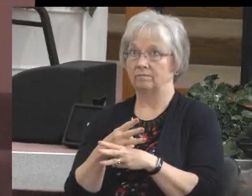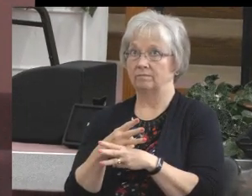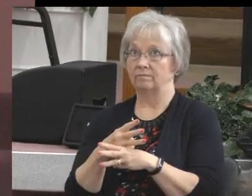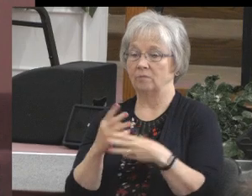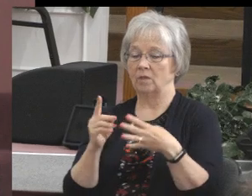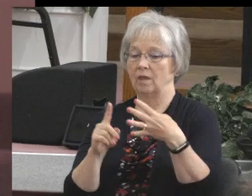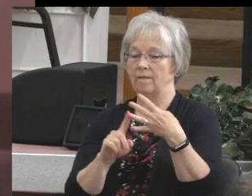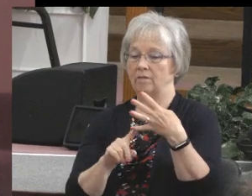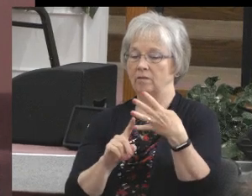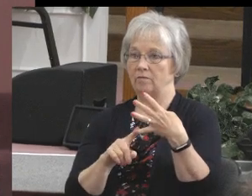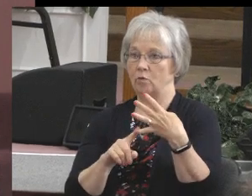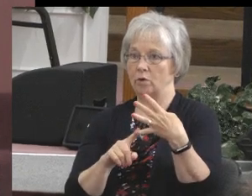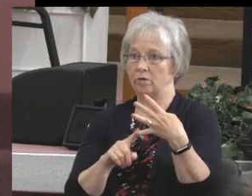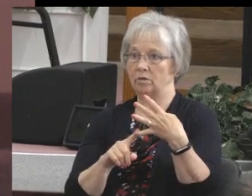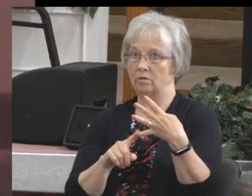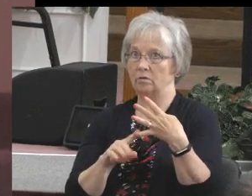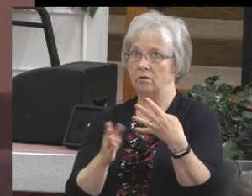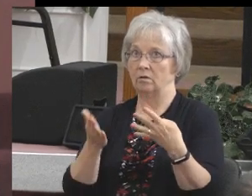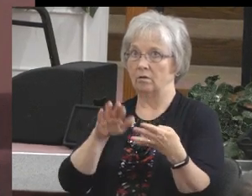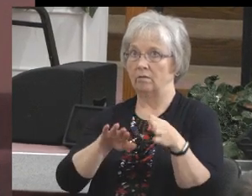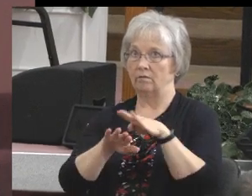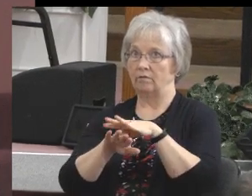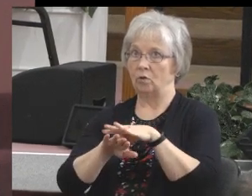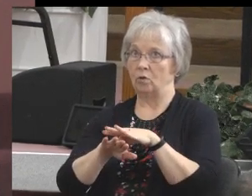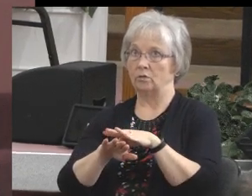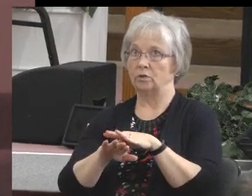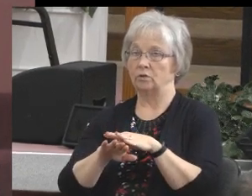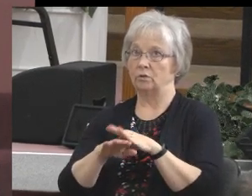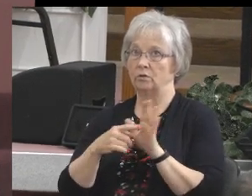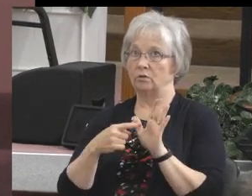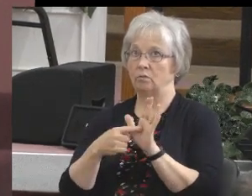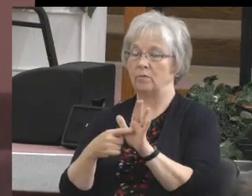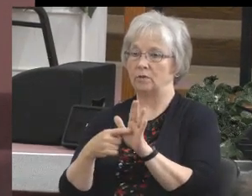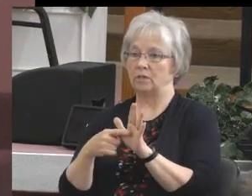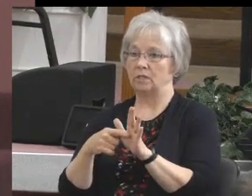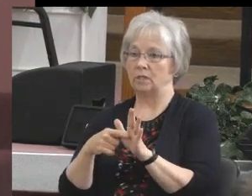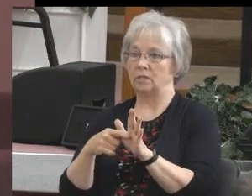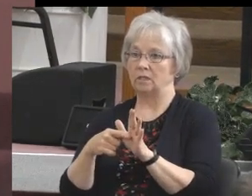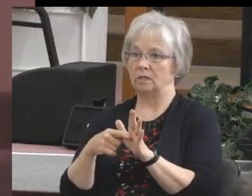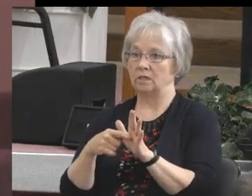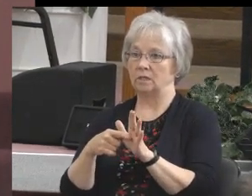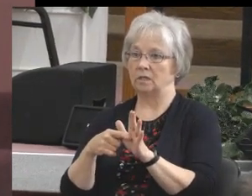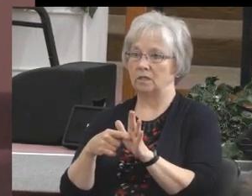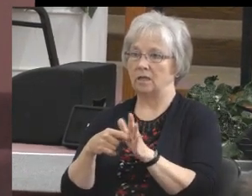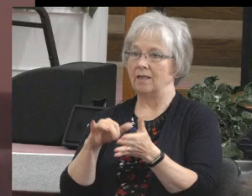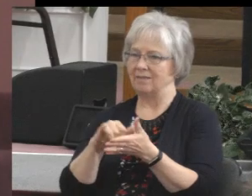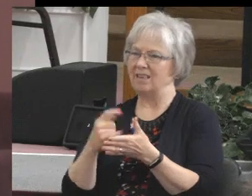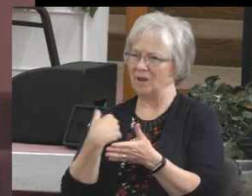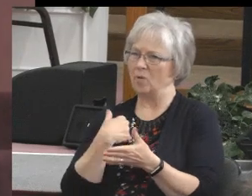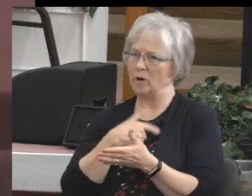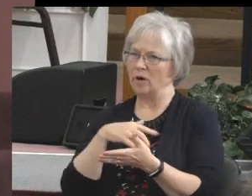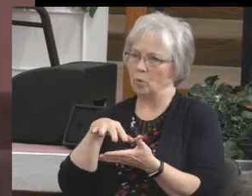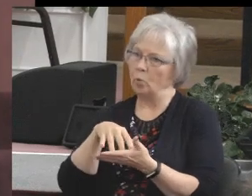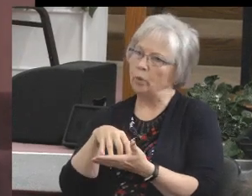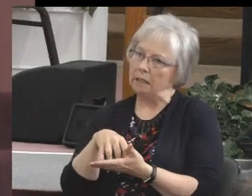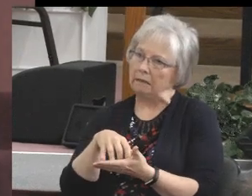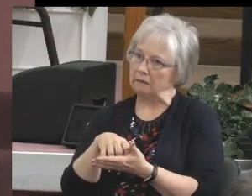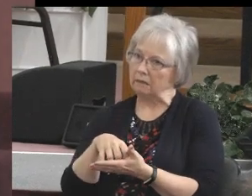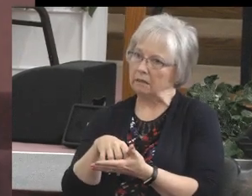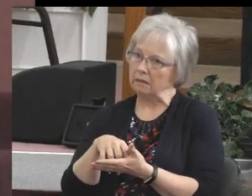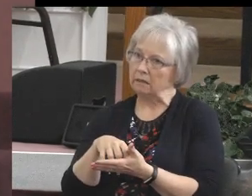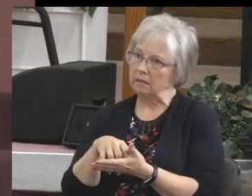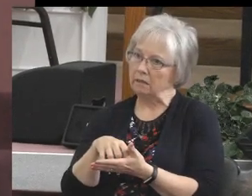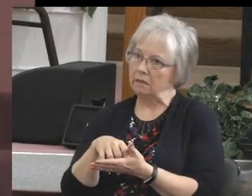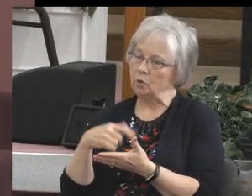The fourth fold of the flag represents our weaker nature. For as American citizens trusting